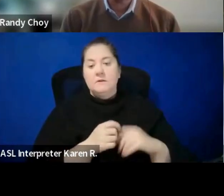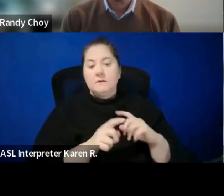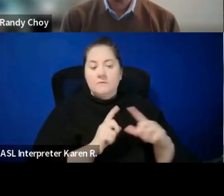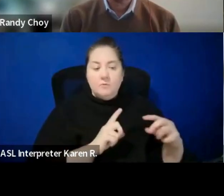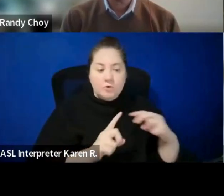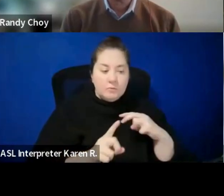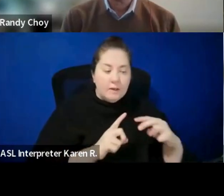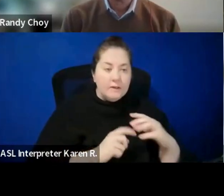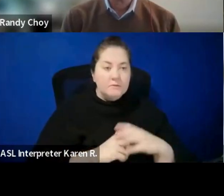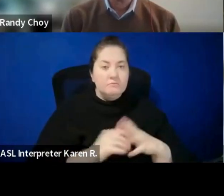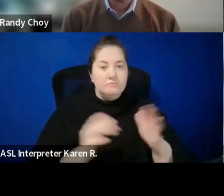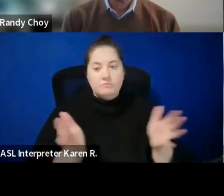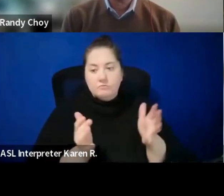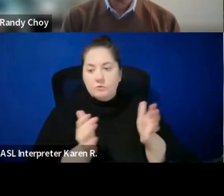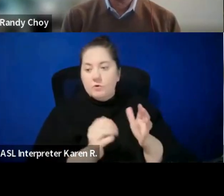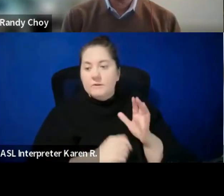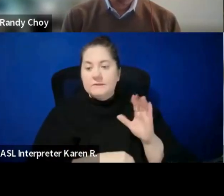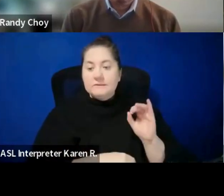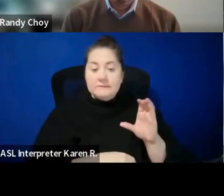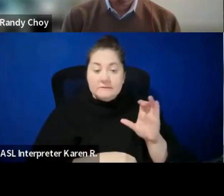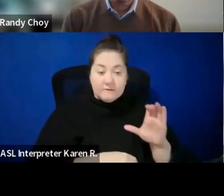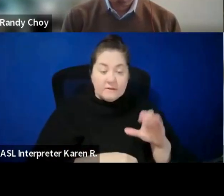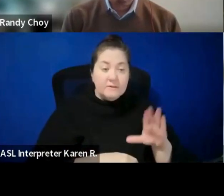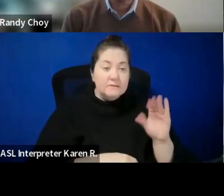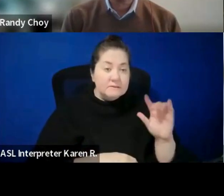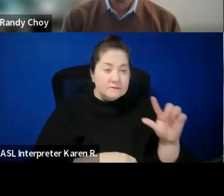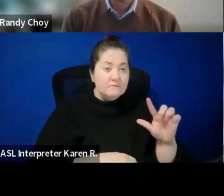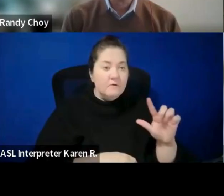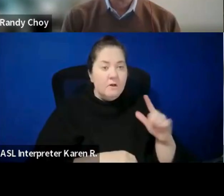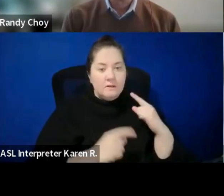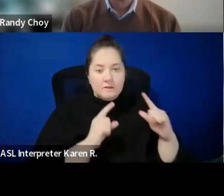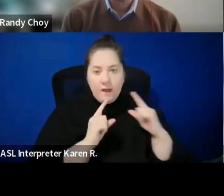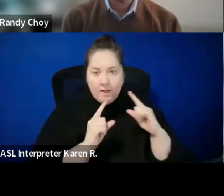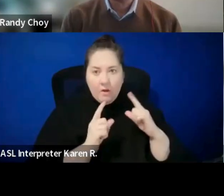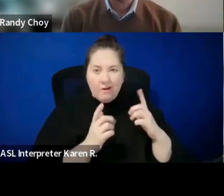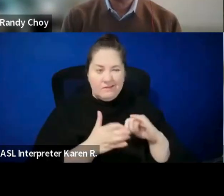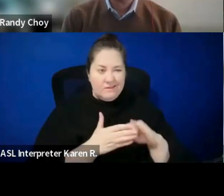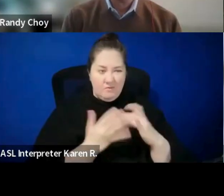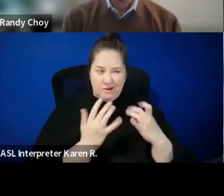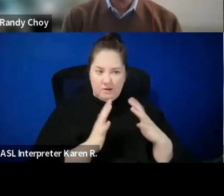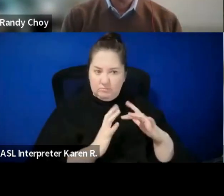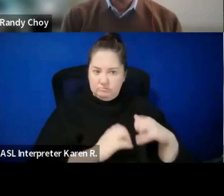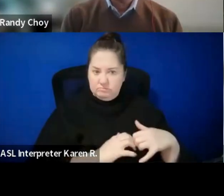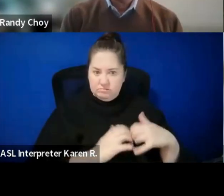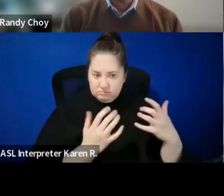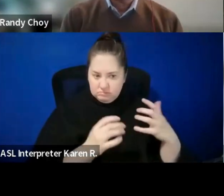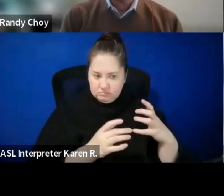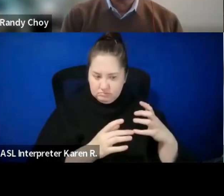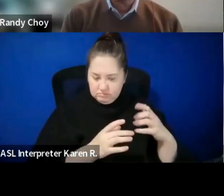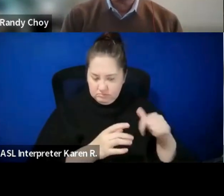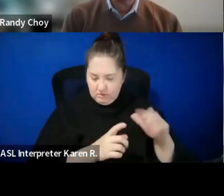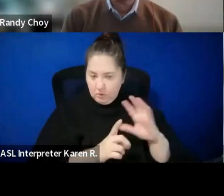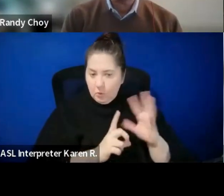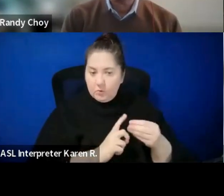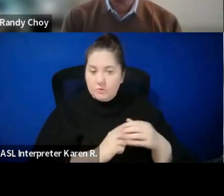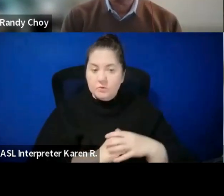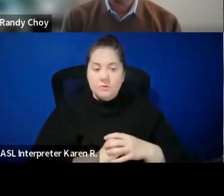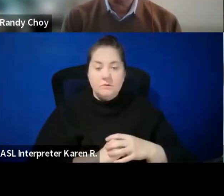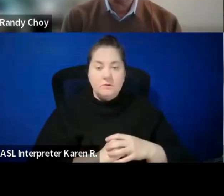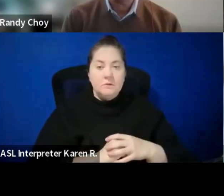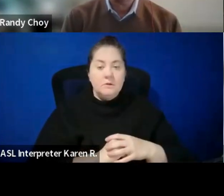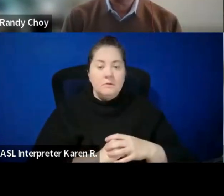perspectives, it promotes civic and civil dialogue when that has broken down in our culture. But beyond that, really what I